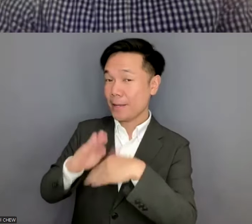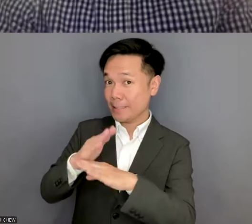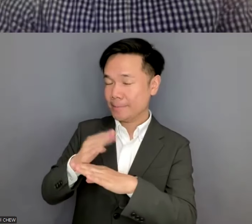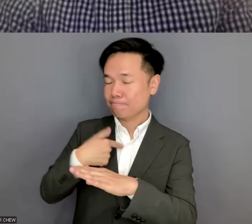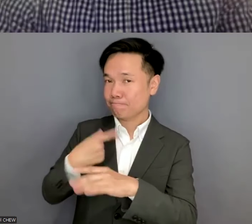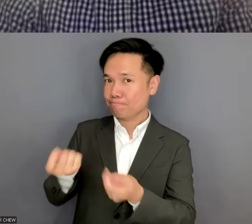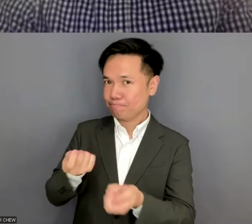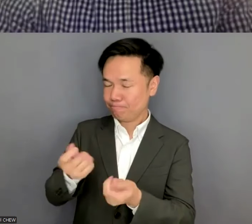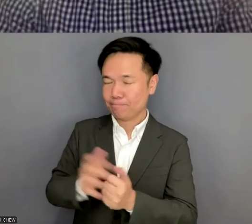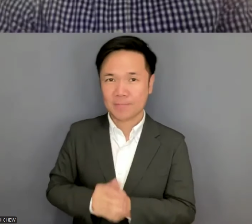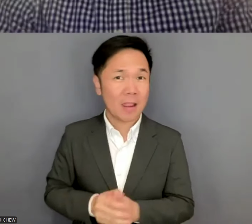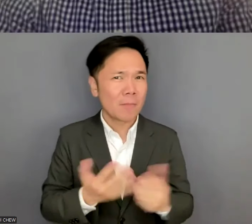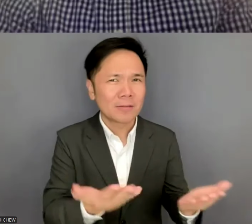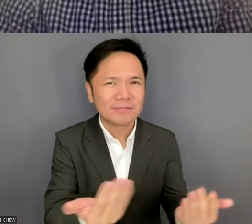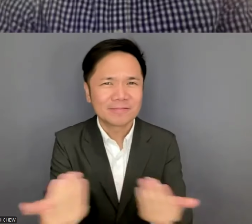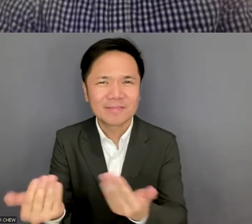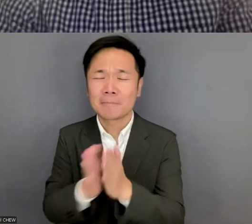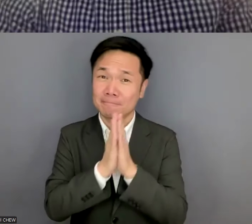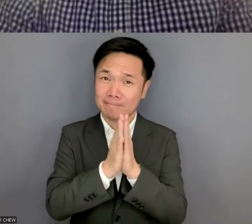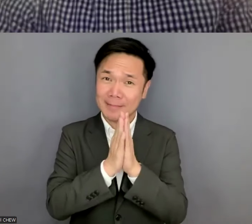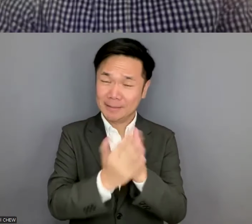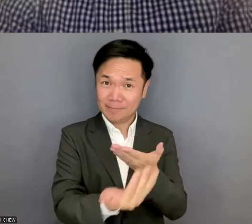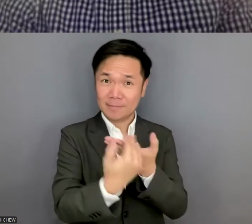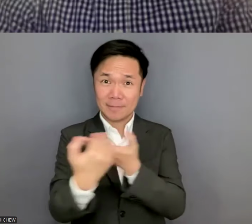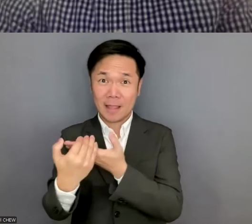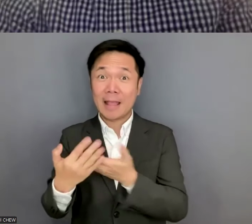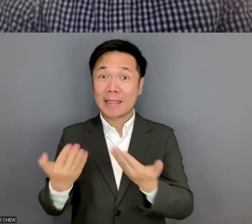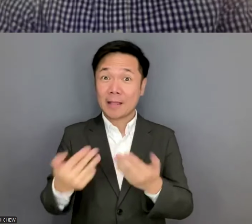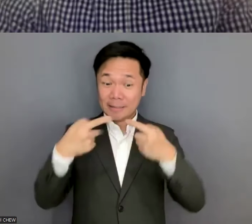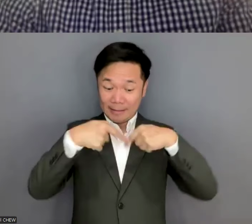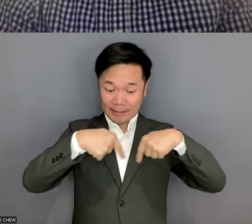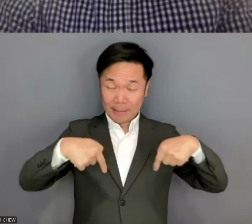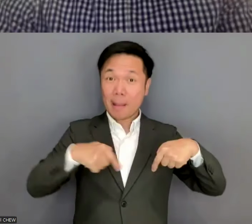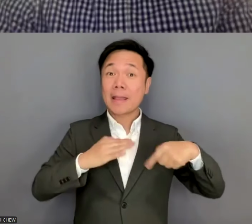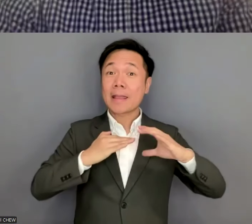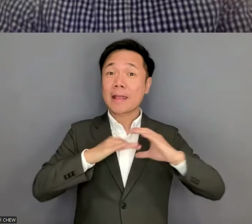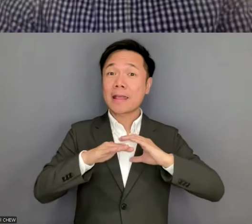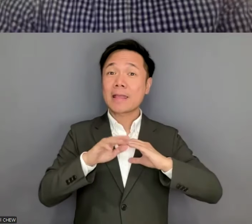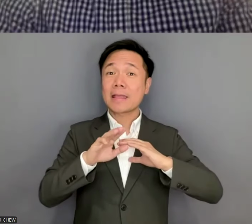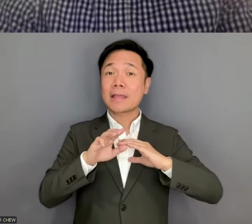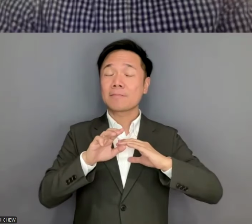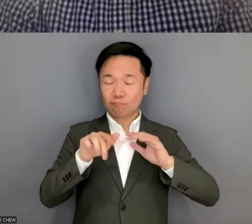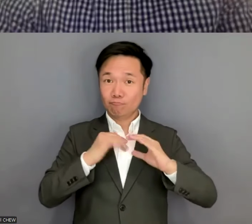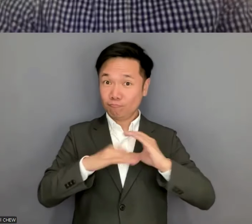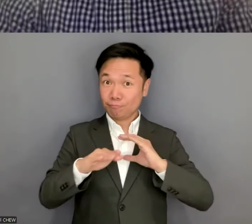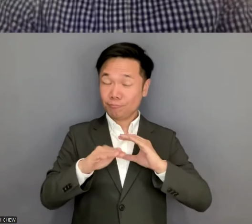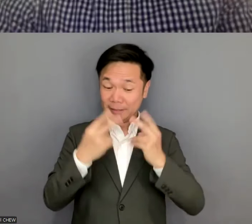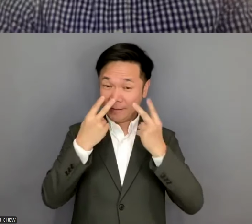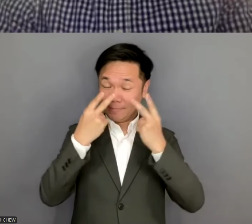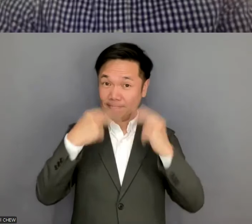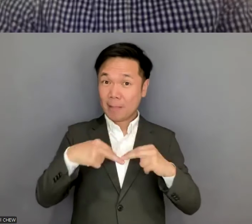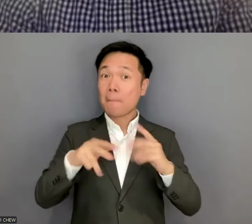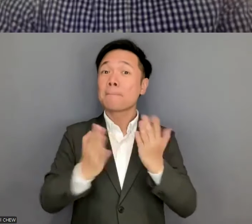for action for you to participate is that I will write down my email address here in the chat box. And if you want, you can write